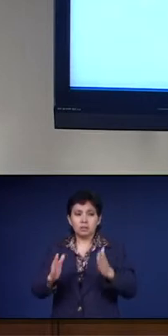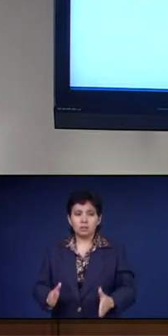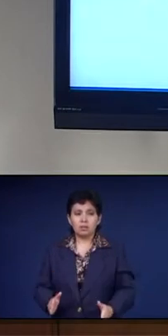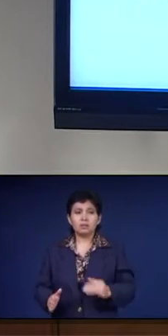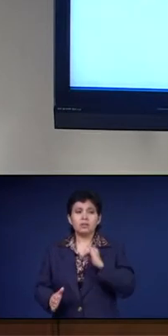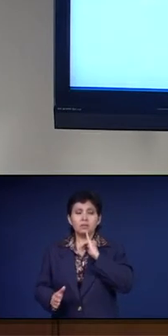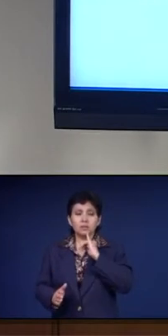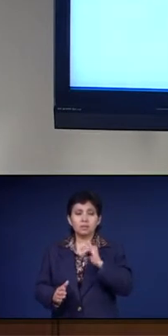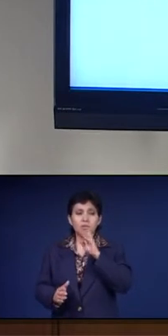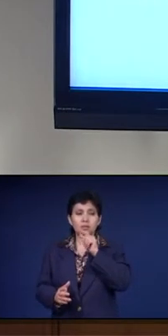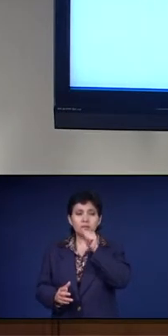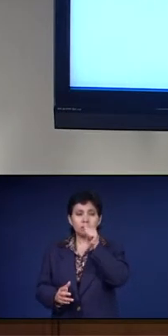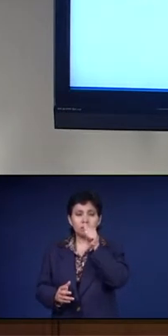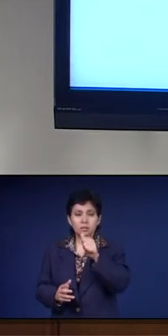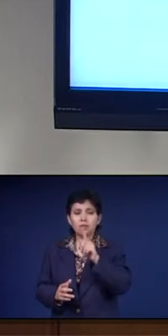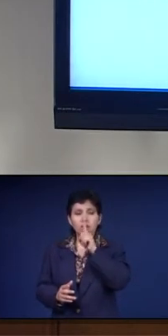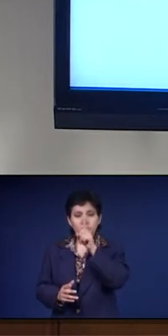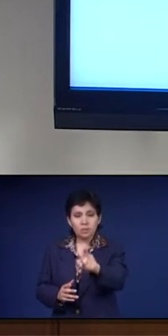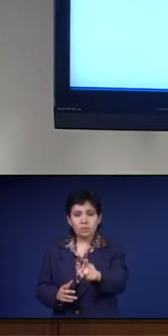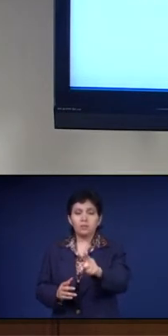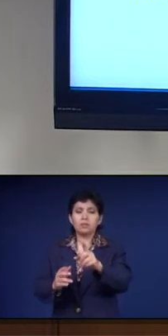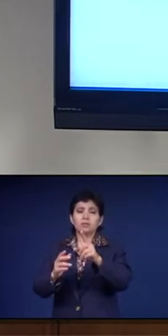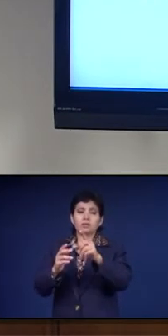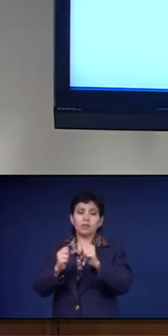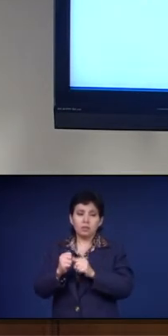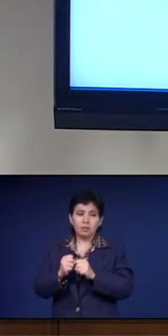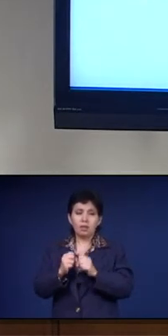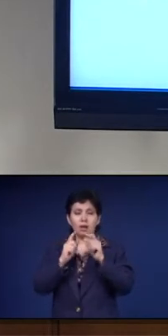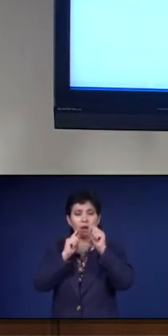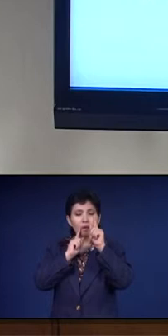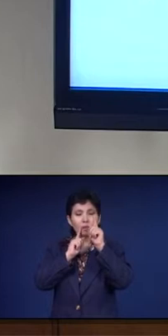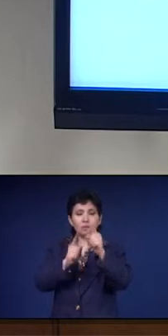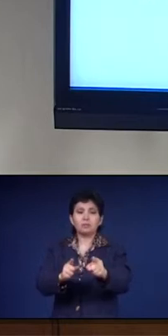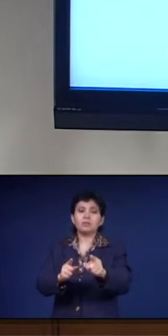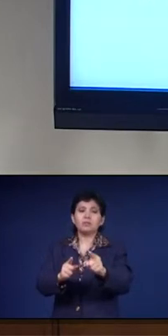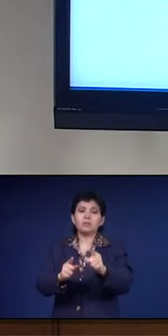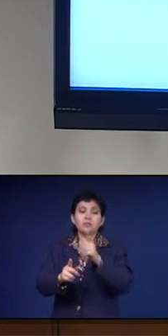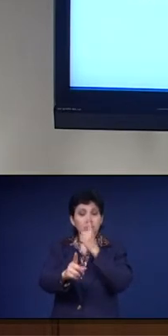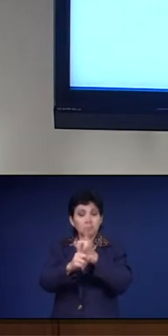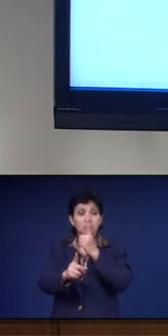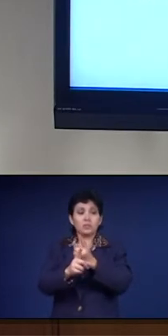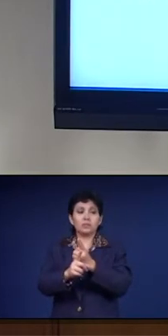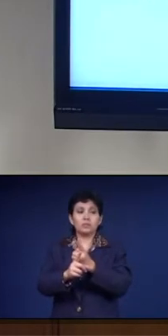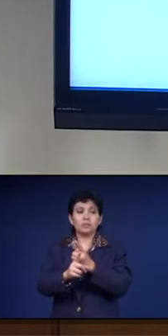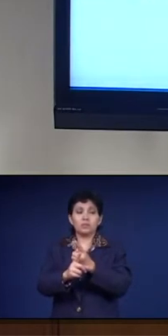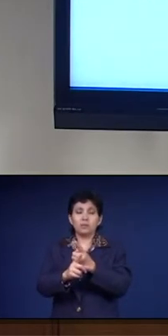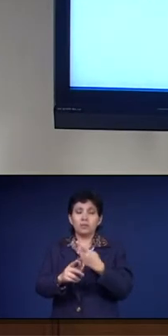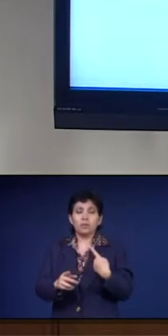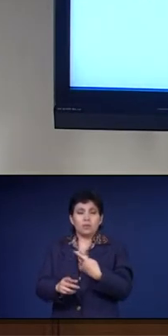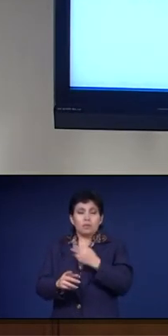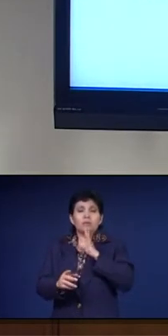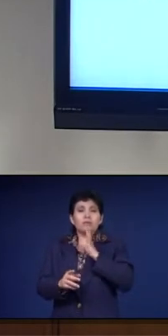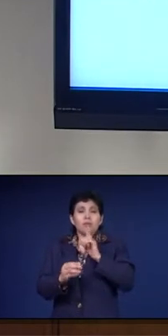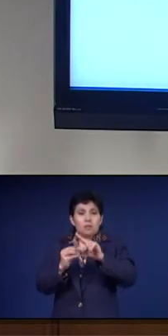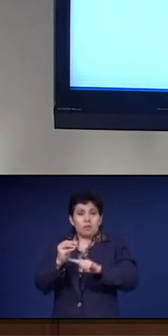mom, if you get the answer correctly. Yeah. Now, this one made us think. Usually when we talk about